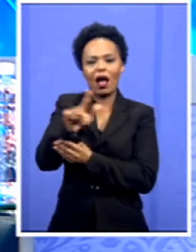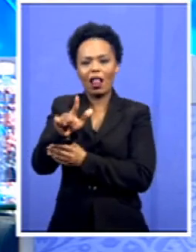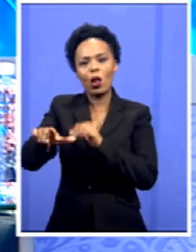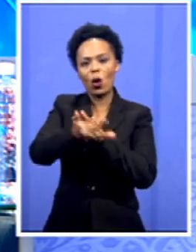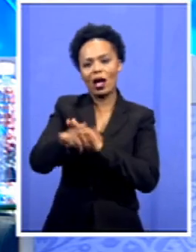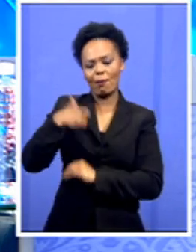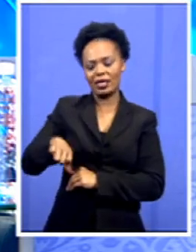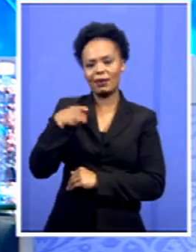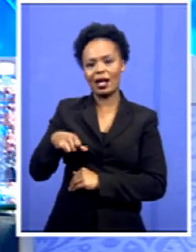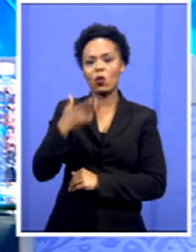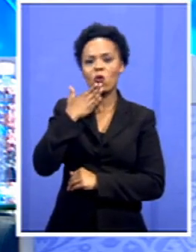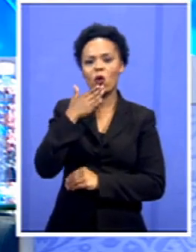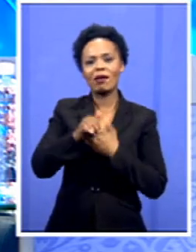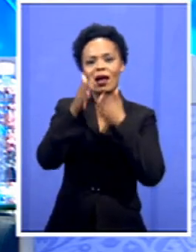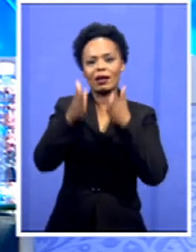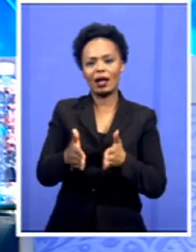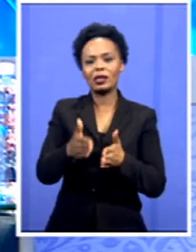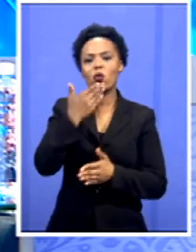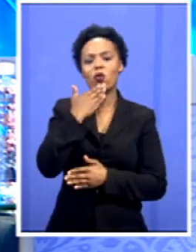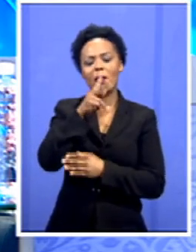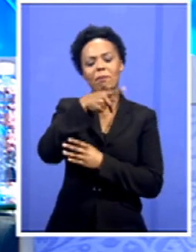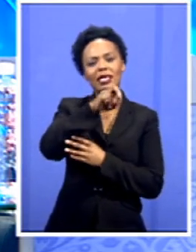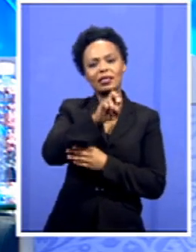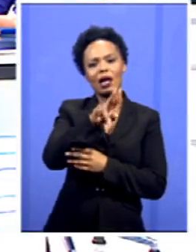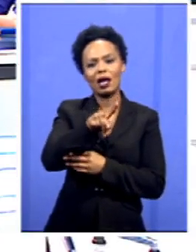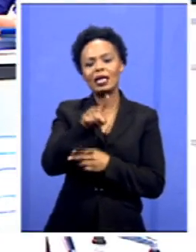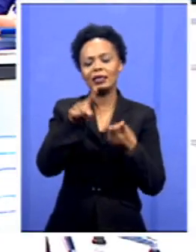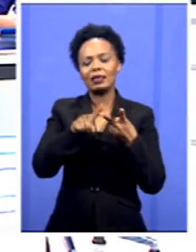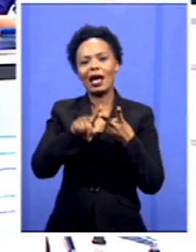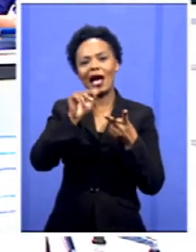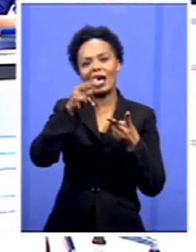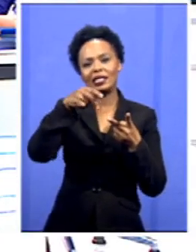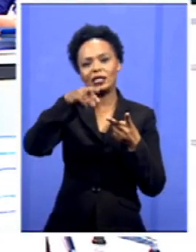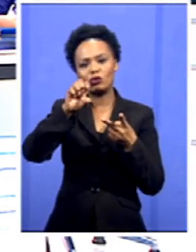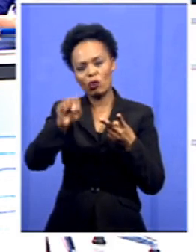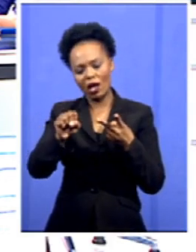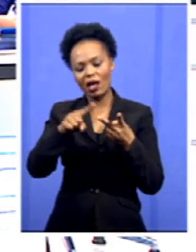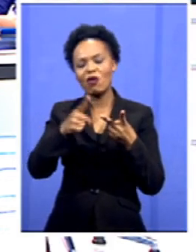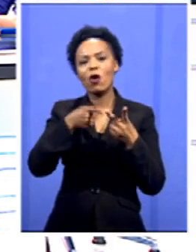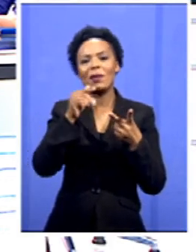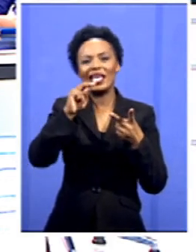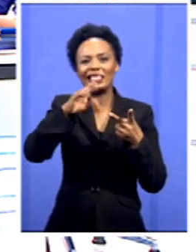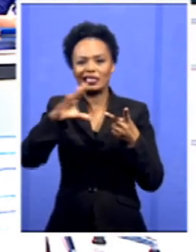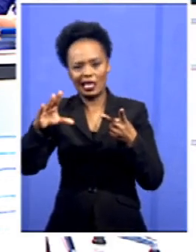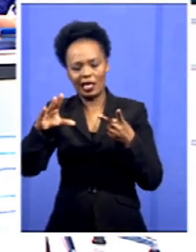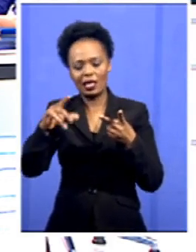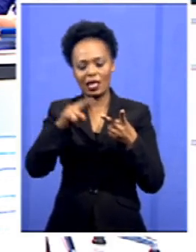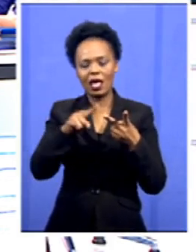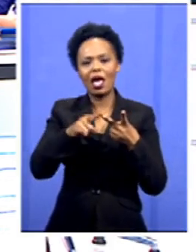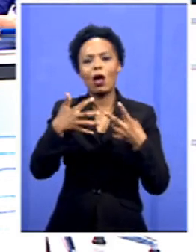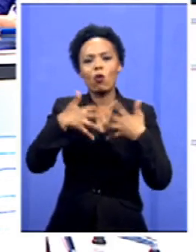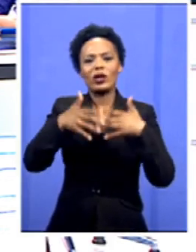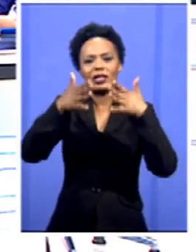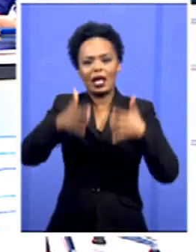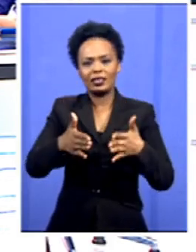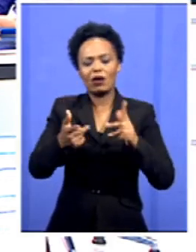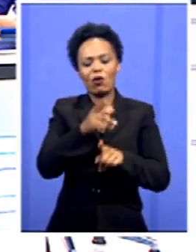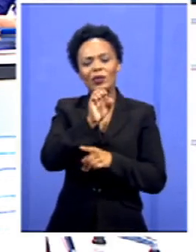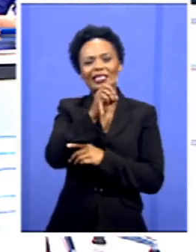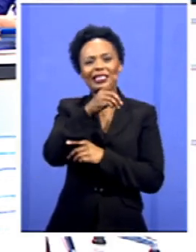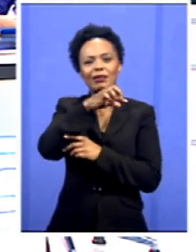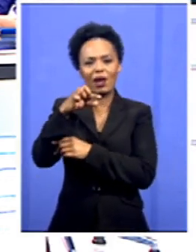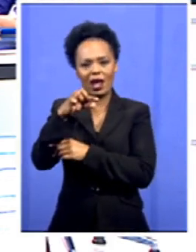mayoral candidate, Peter Teixeira, and also by Andiswa Muswai of the ANC, Deputy Coordinator of the Citadel